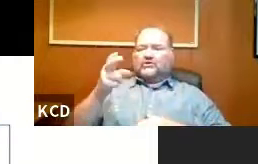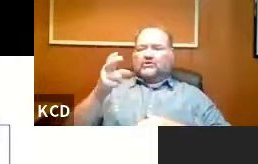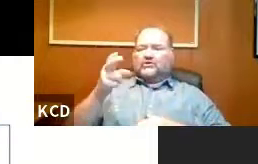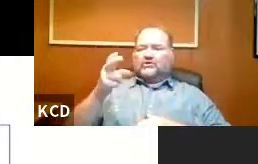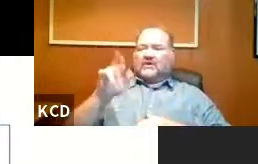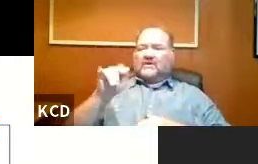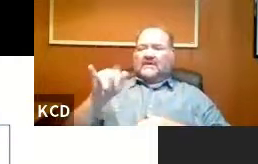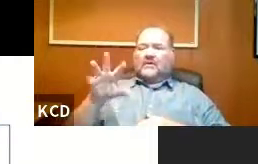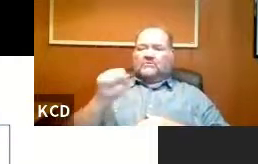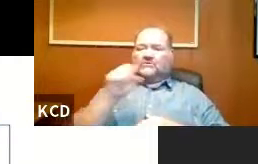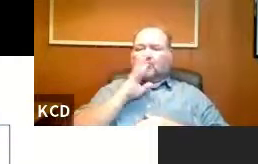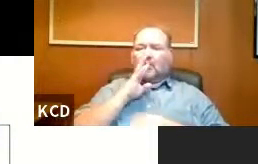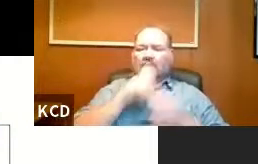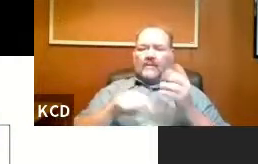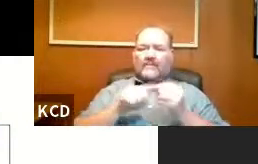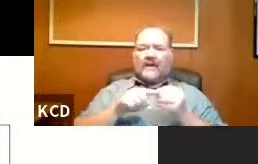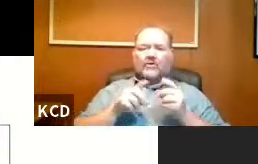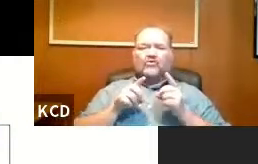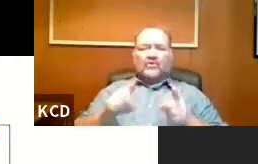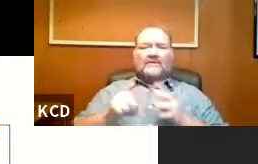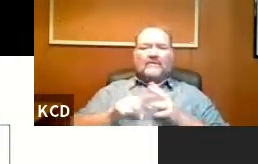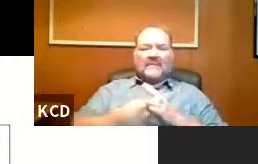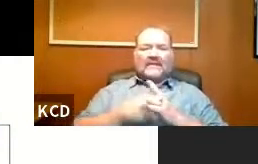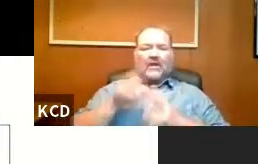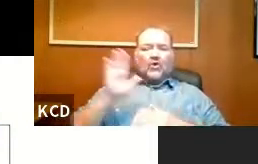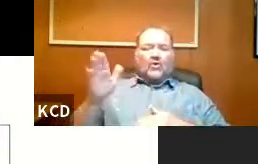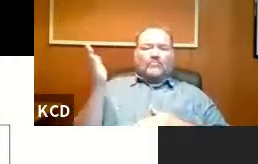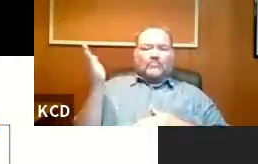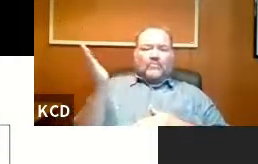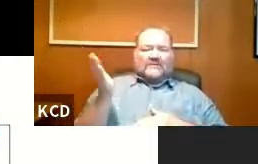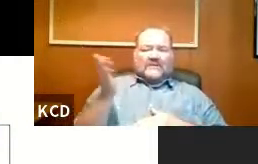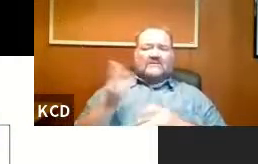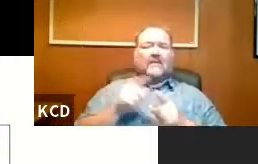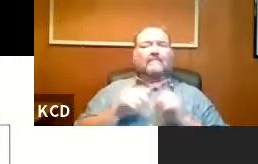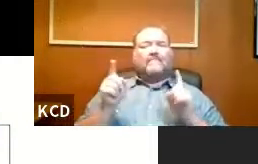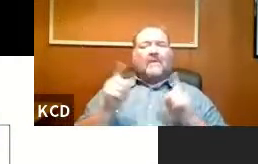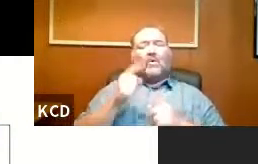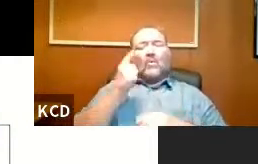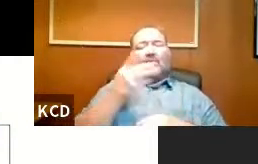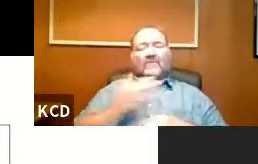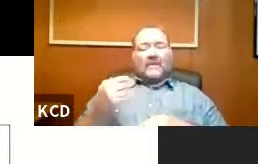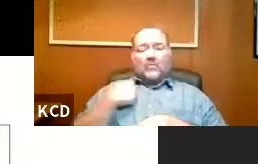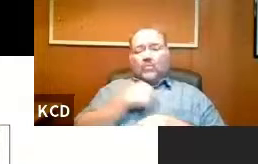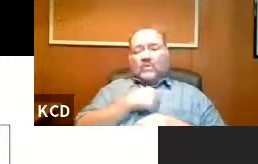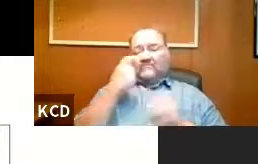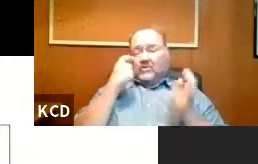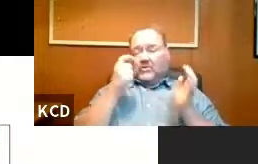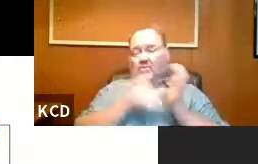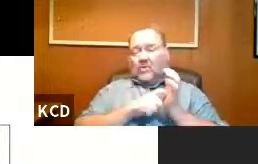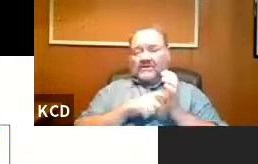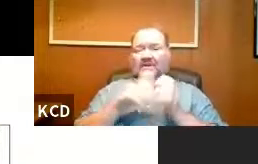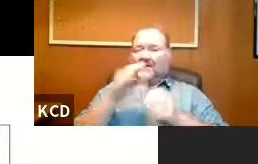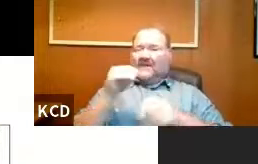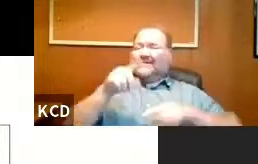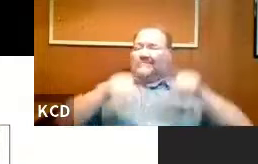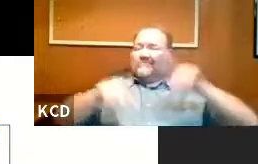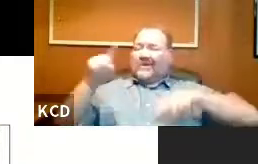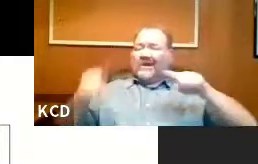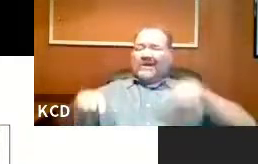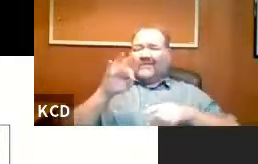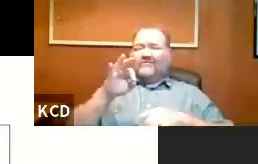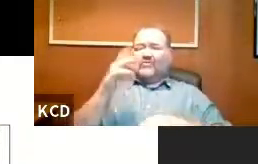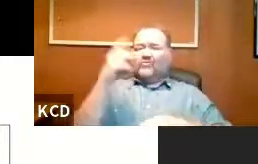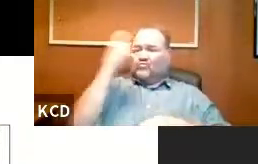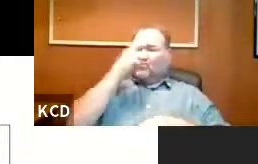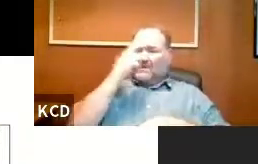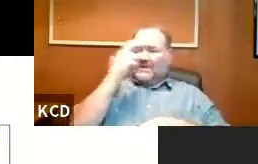talking about during the beginning of her presentation, but one thing we've noticed over time, and there's a variety of factors for this,